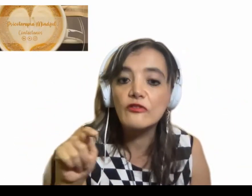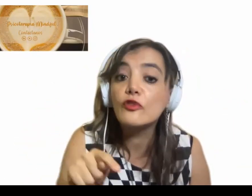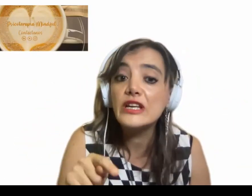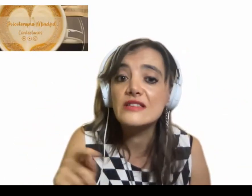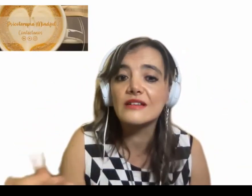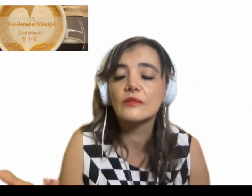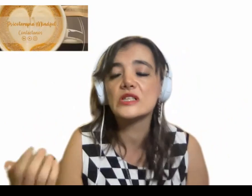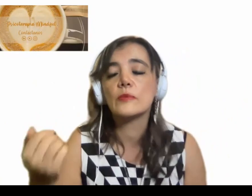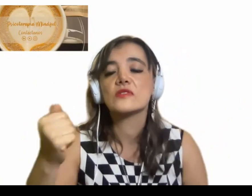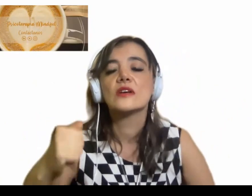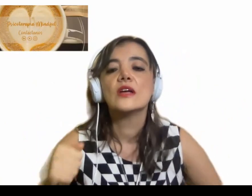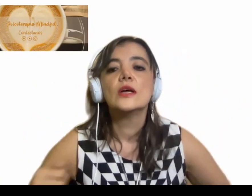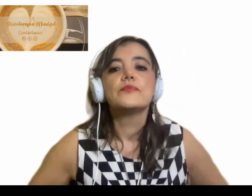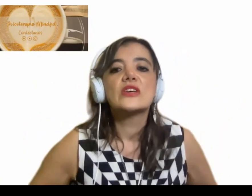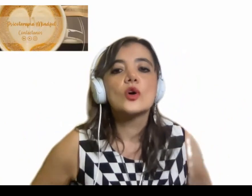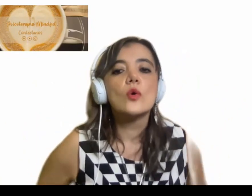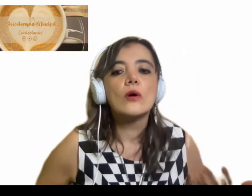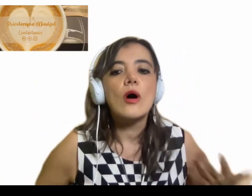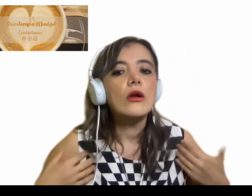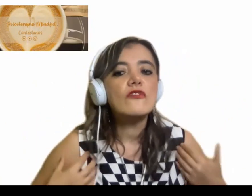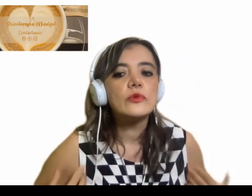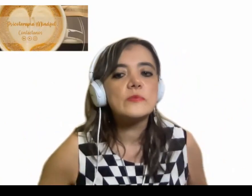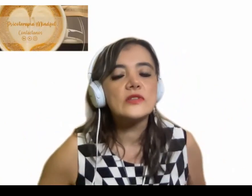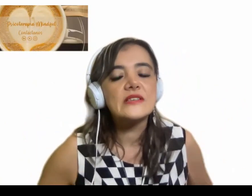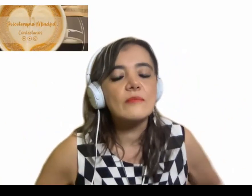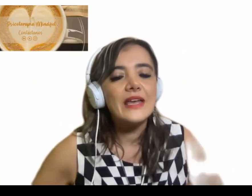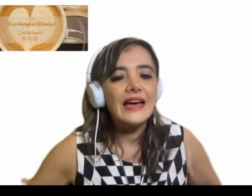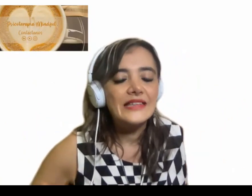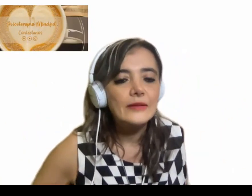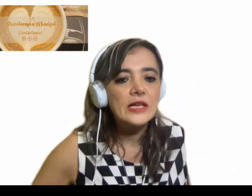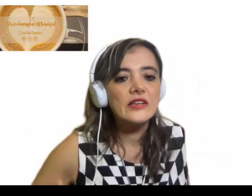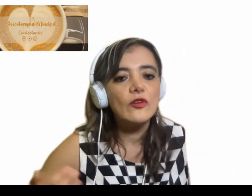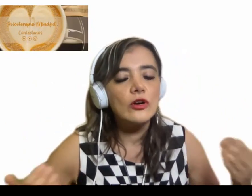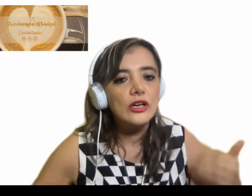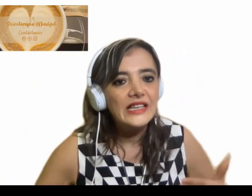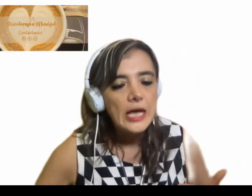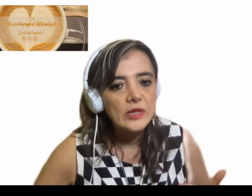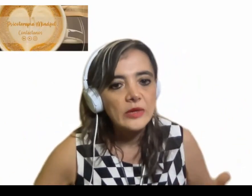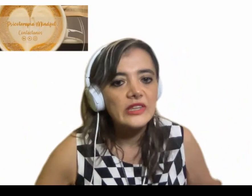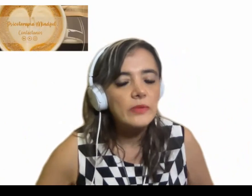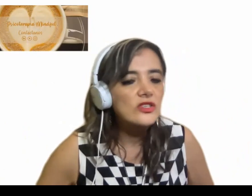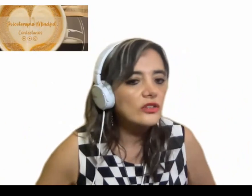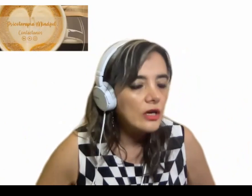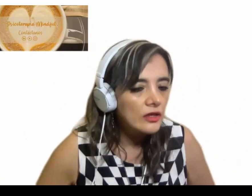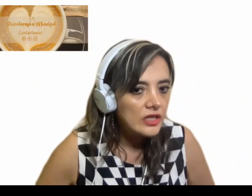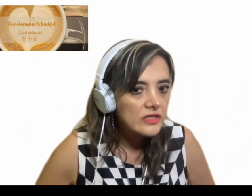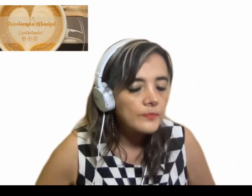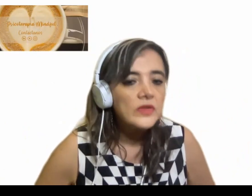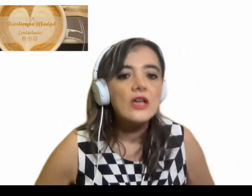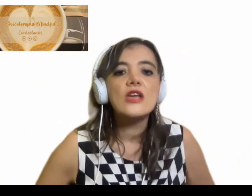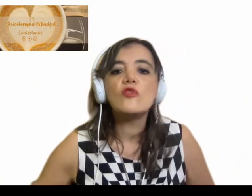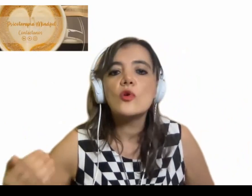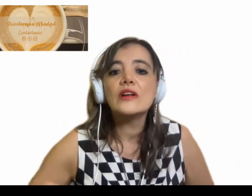response of the freeze response. So all of our responses can be adaptive or non-adaptive. It depends on the